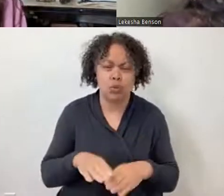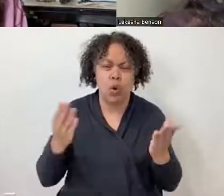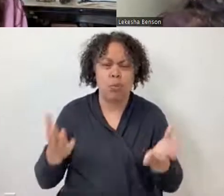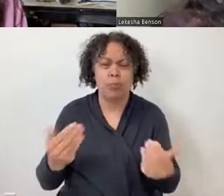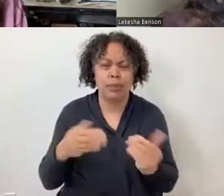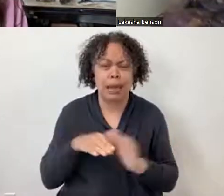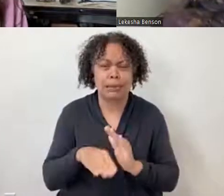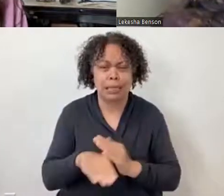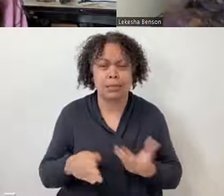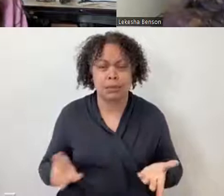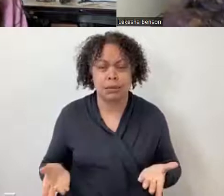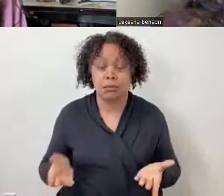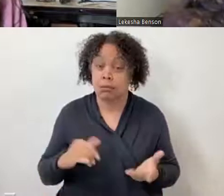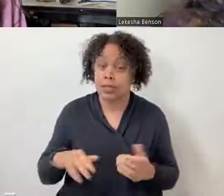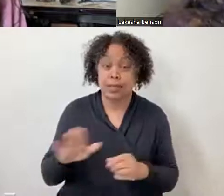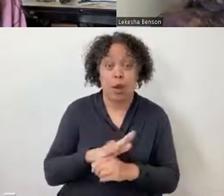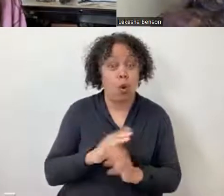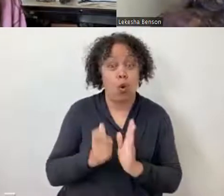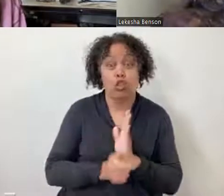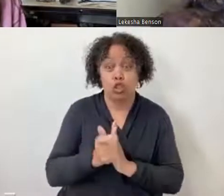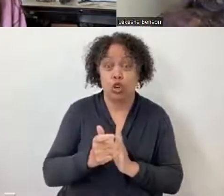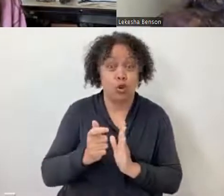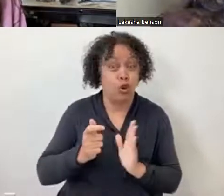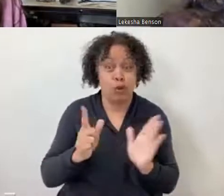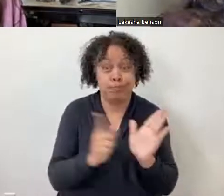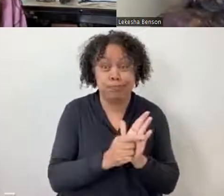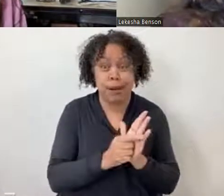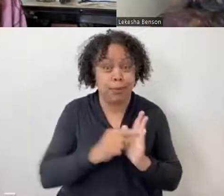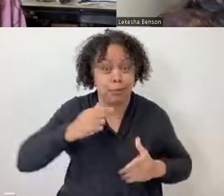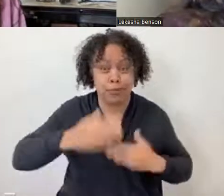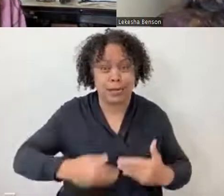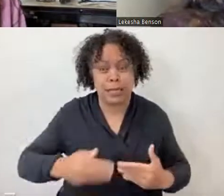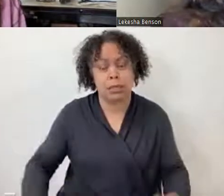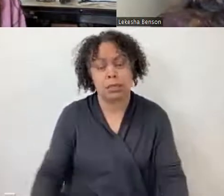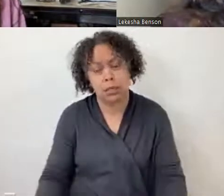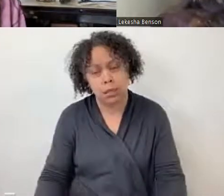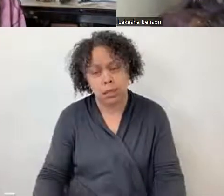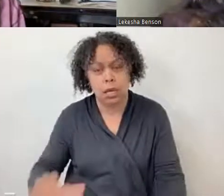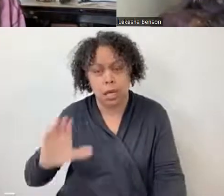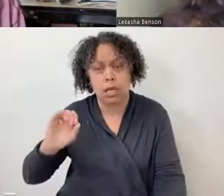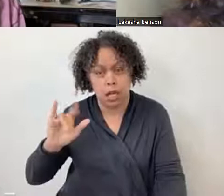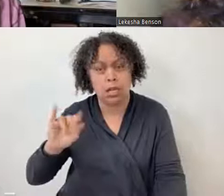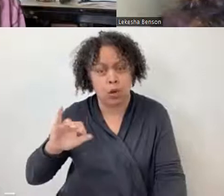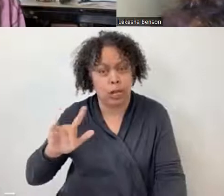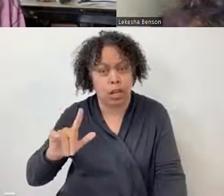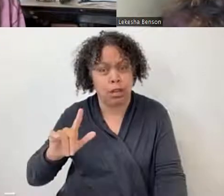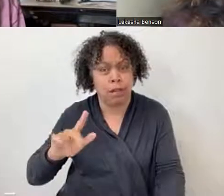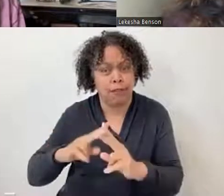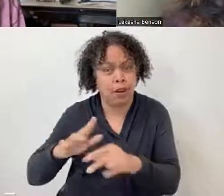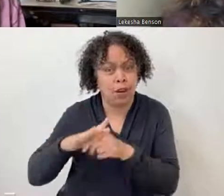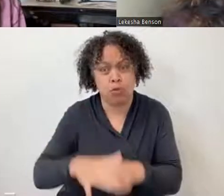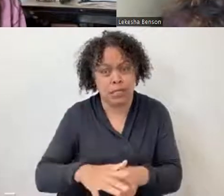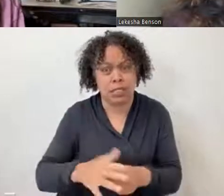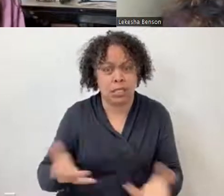whole journal production is very colonialistic and oppressive, and